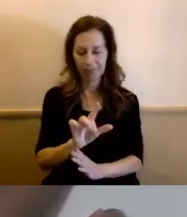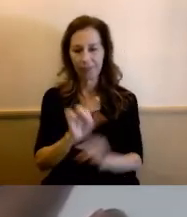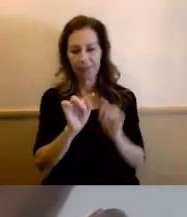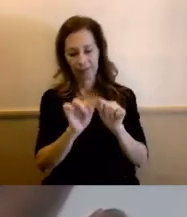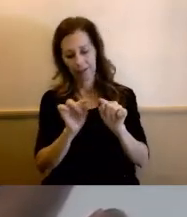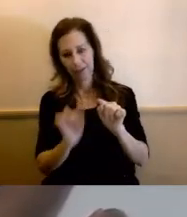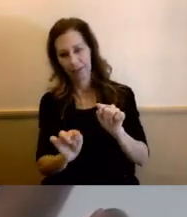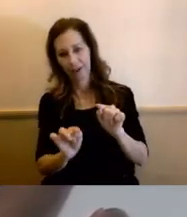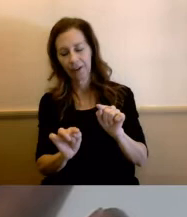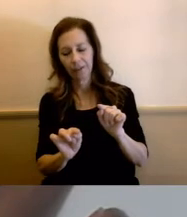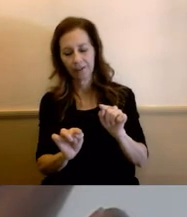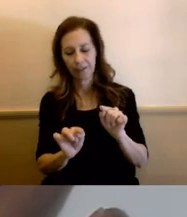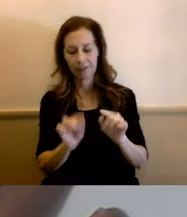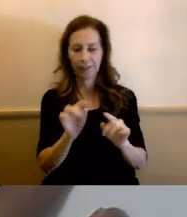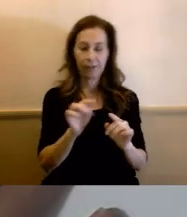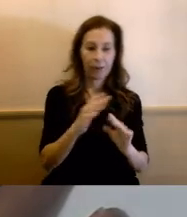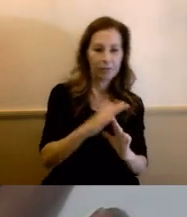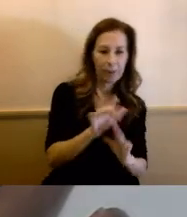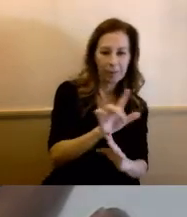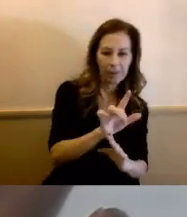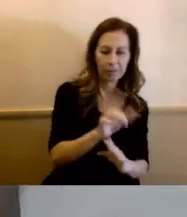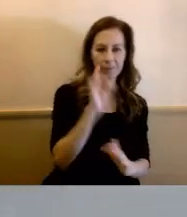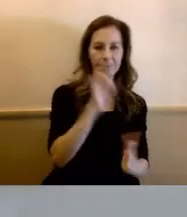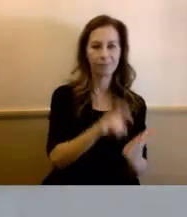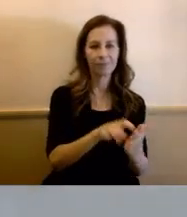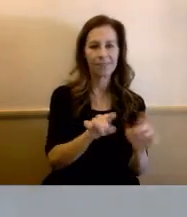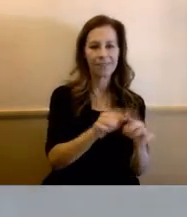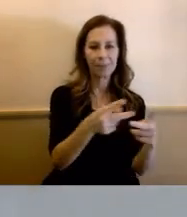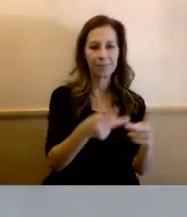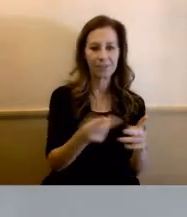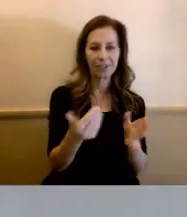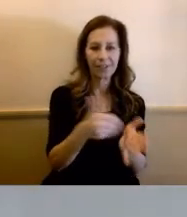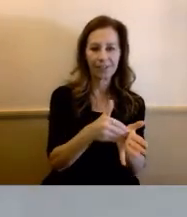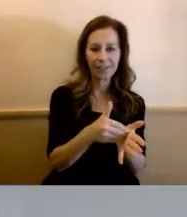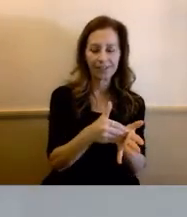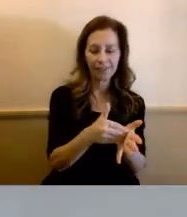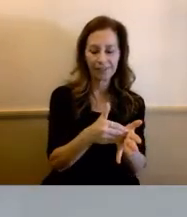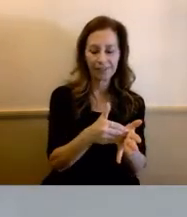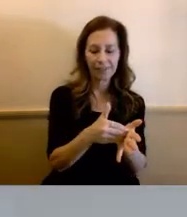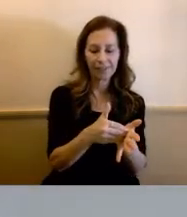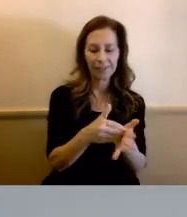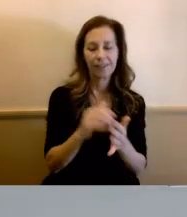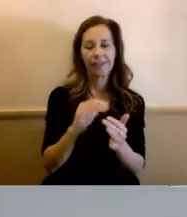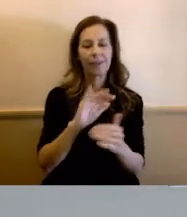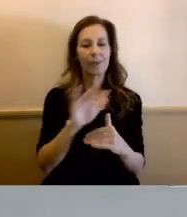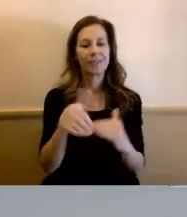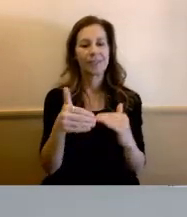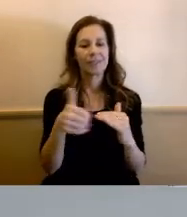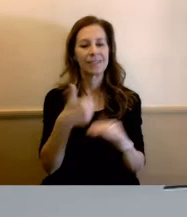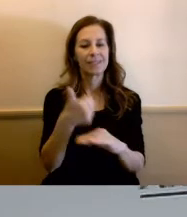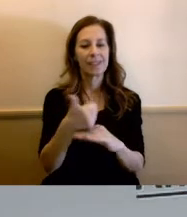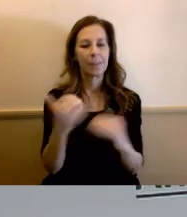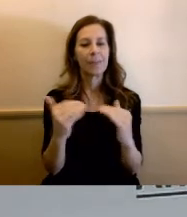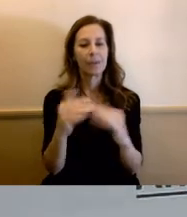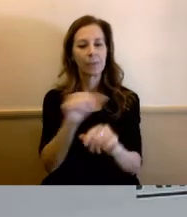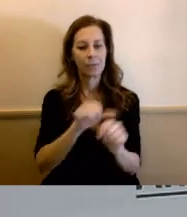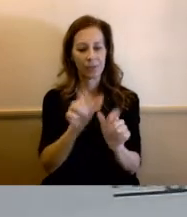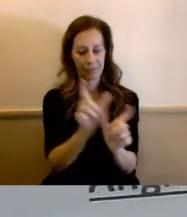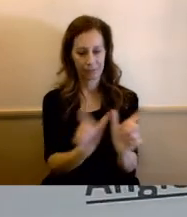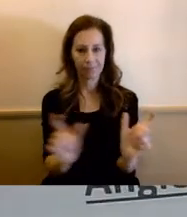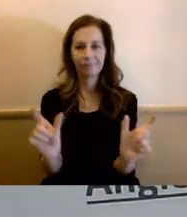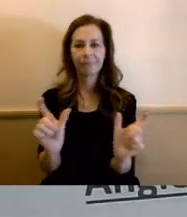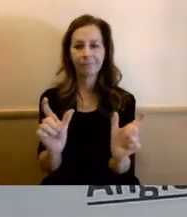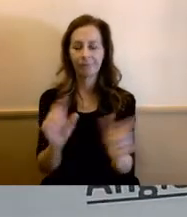left, top, ooh, look, it lands in the same position again. So I'm going to set these equal to each other. 2x plus